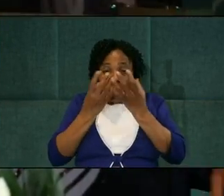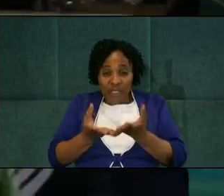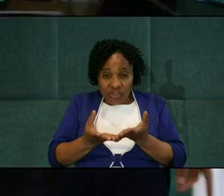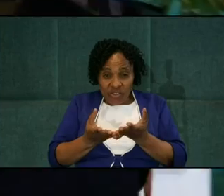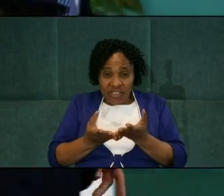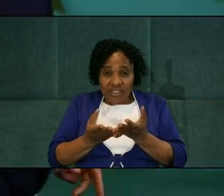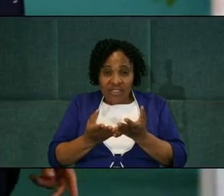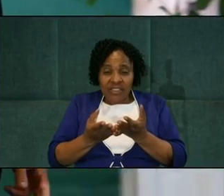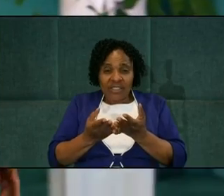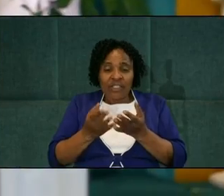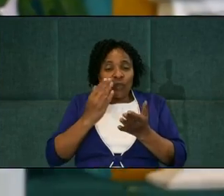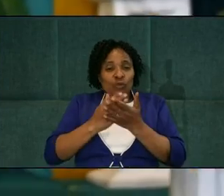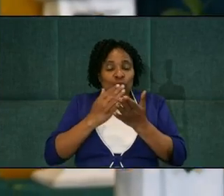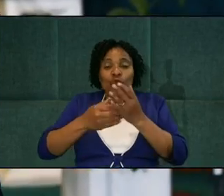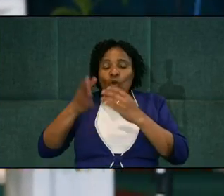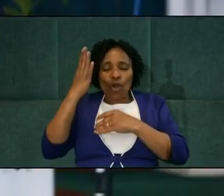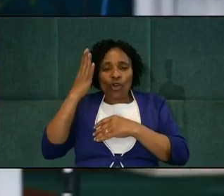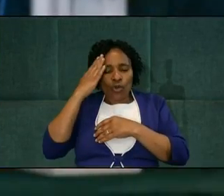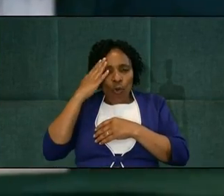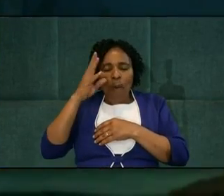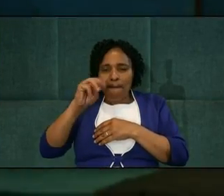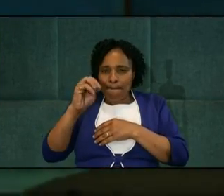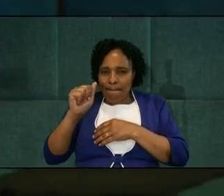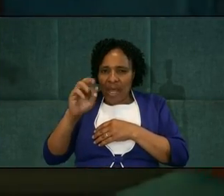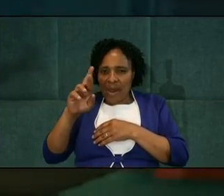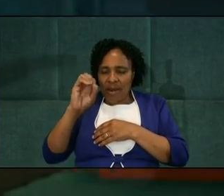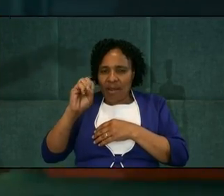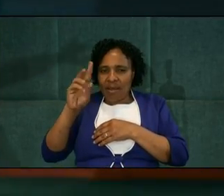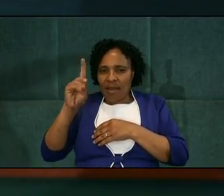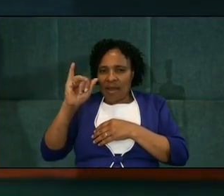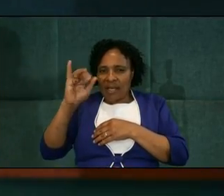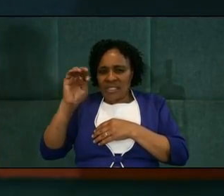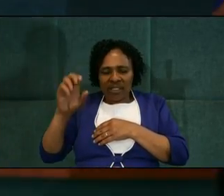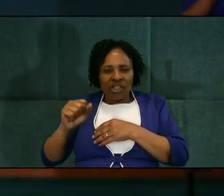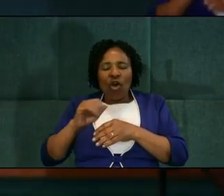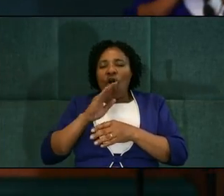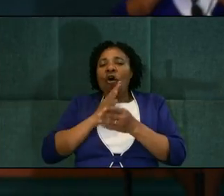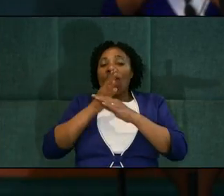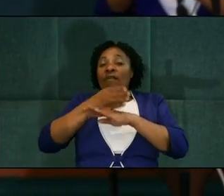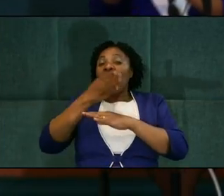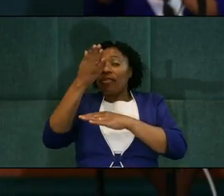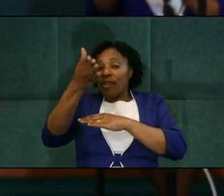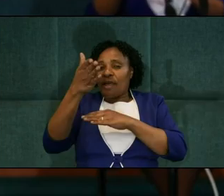God knew the Amalekites over there and the Jebusites over there and all the Amalekites over and all the Ites over there.